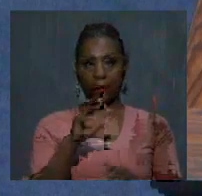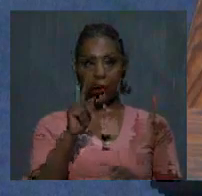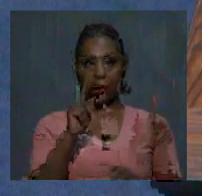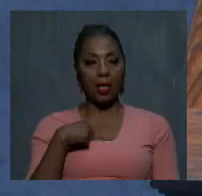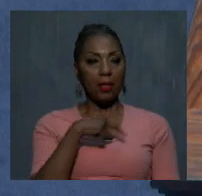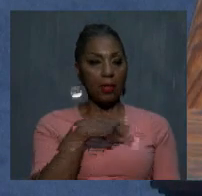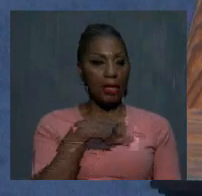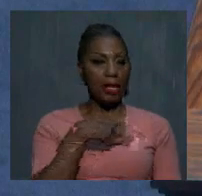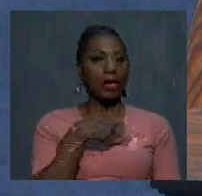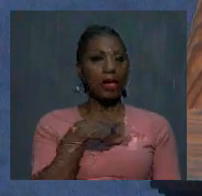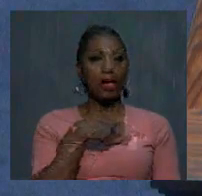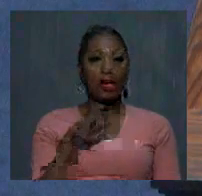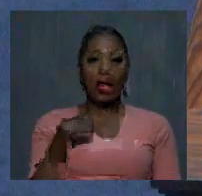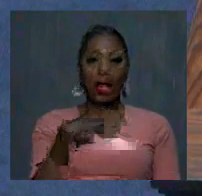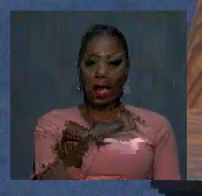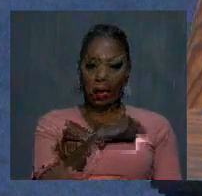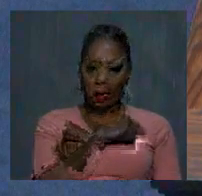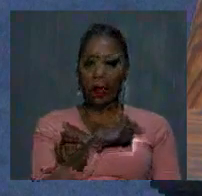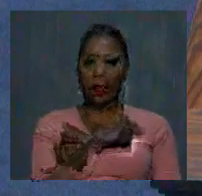We that are beginning